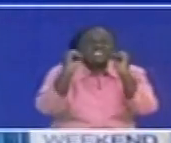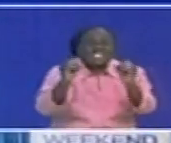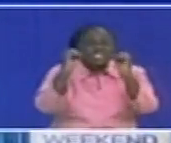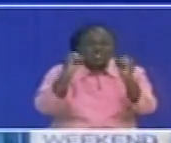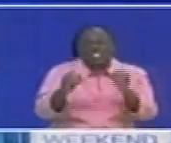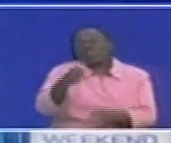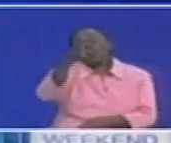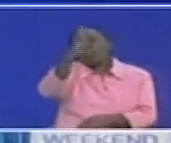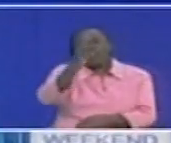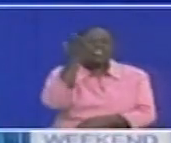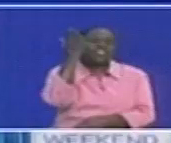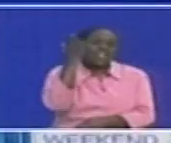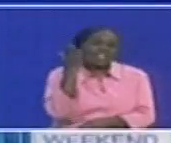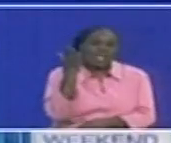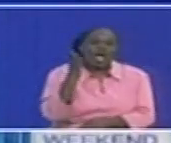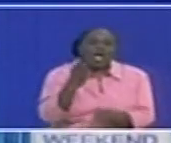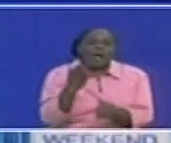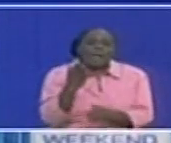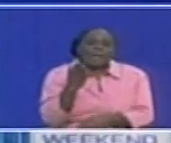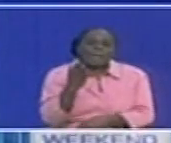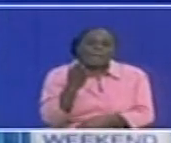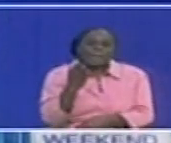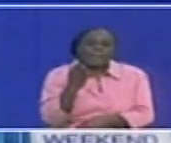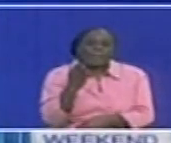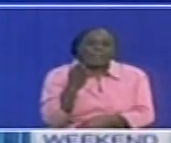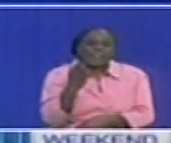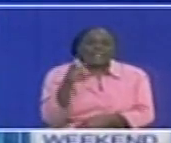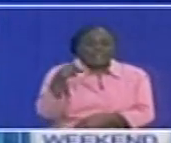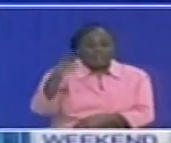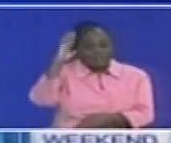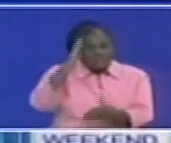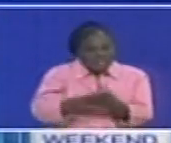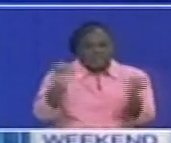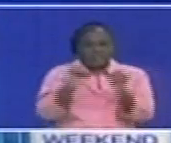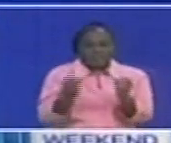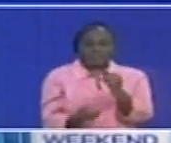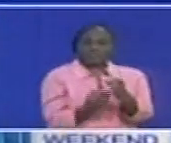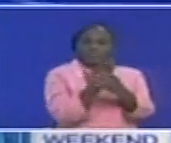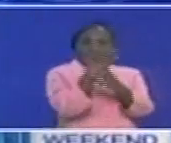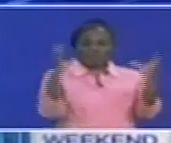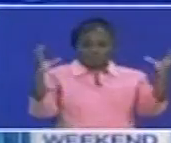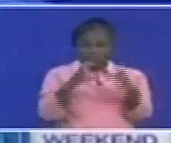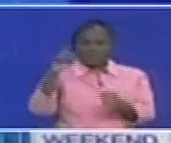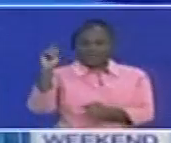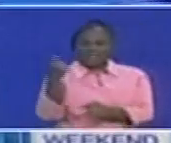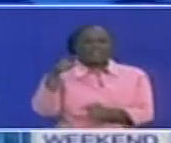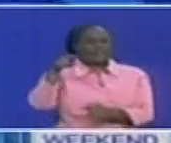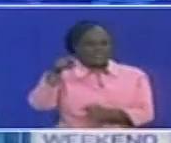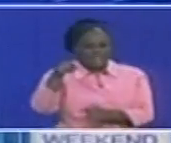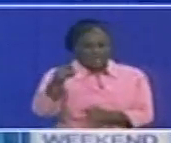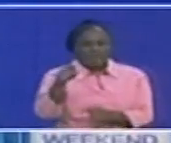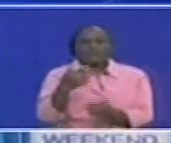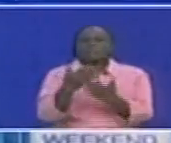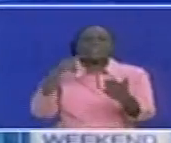of a supernatural being, or God for that matter. The atheists are part of a growing group of Kenyans who, unlike before, are